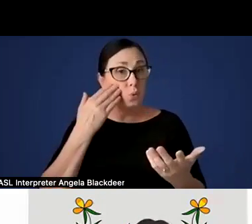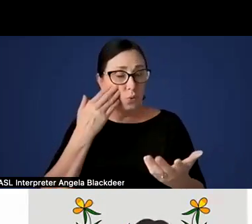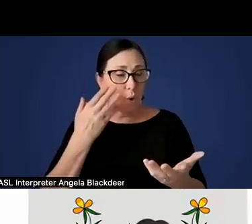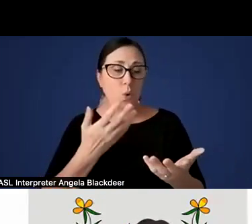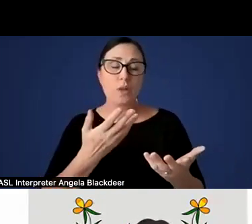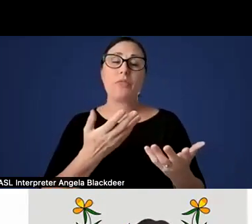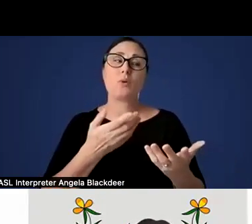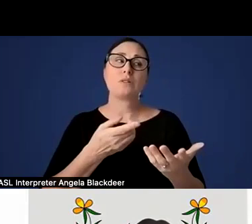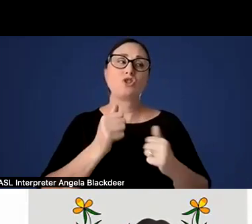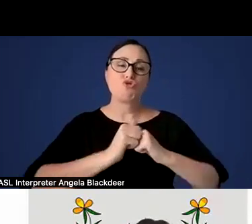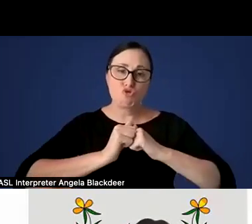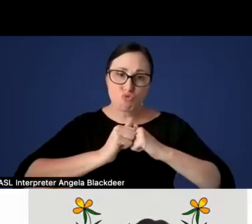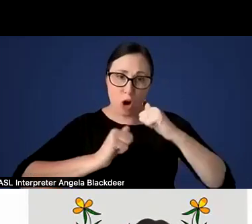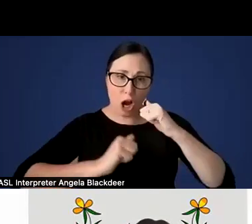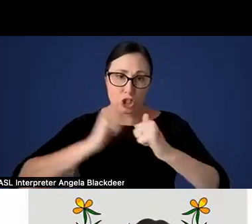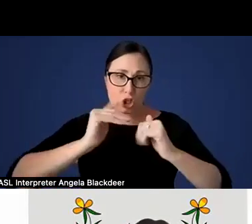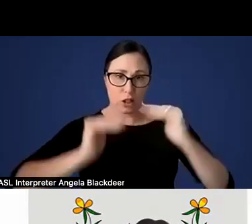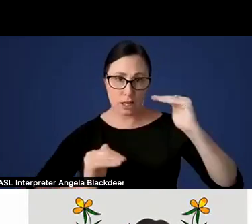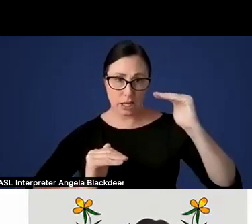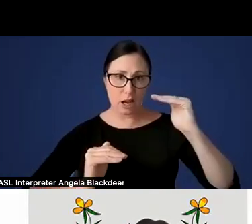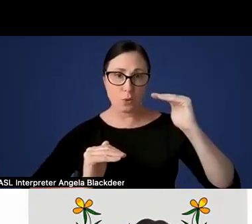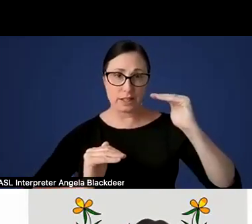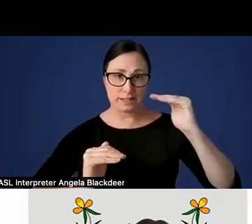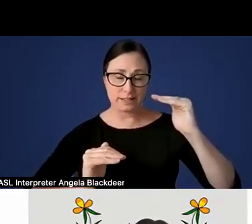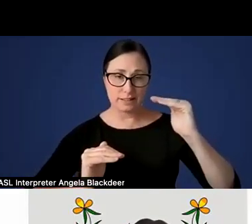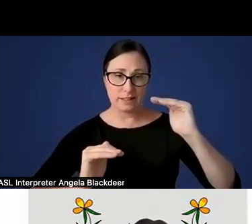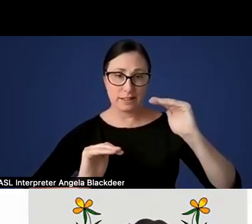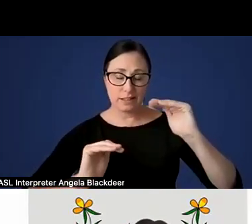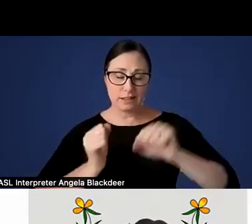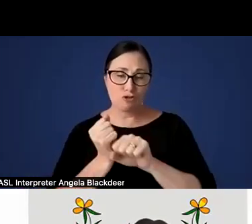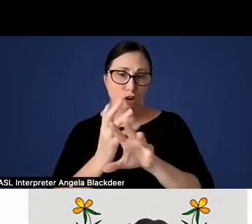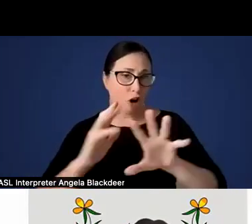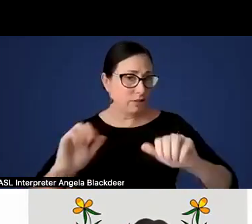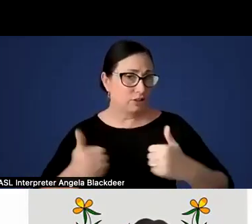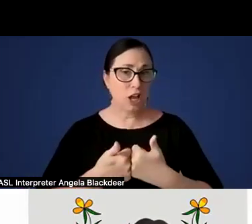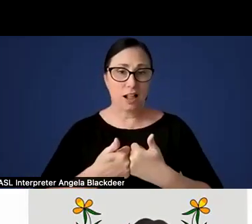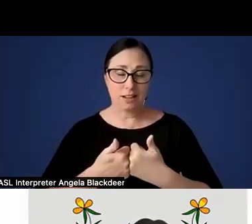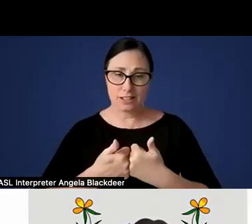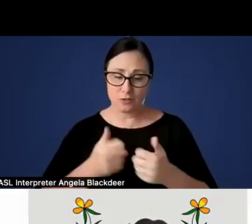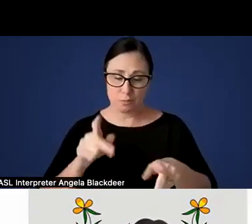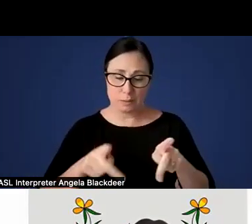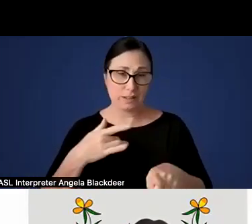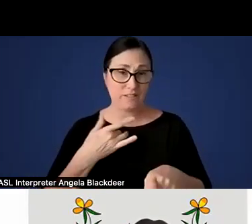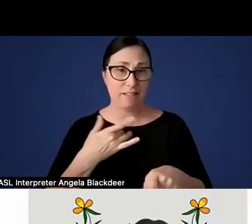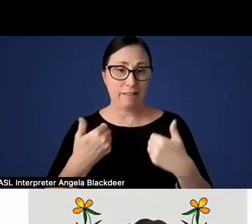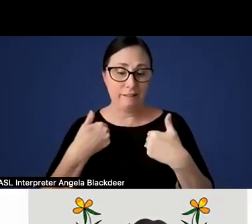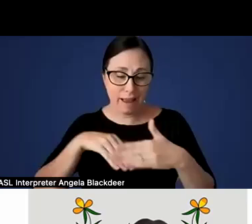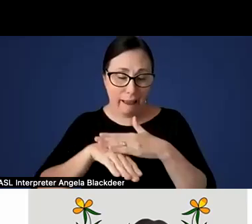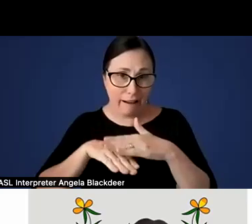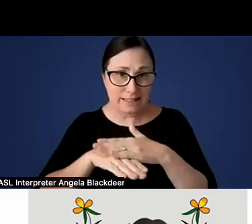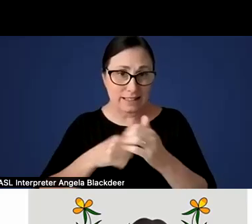inequities that make it really challenging for folks to be able to feel like they have access to the things that they